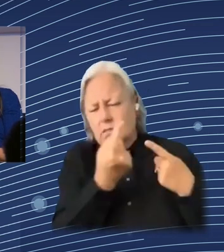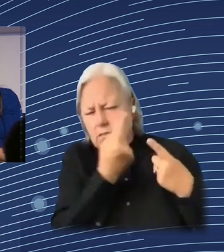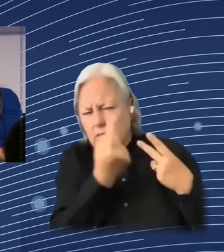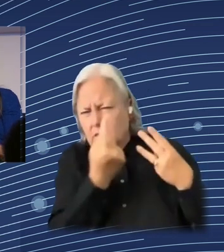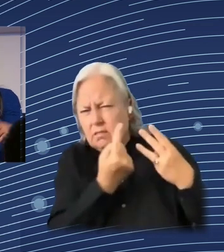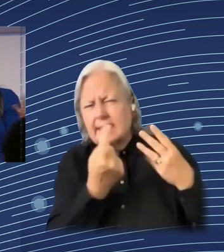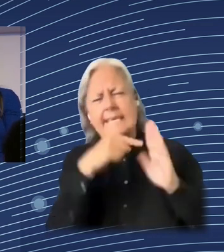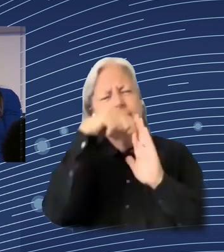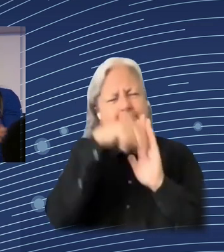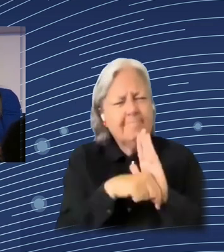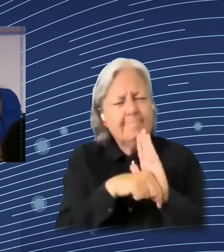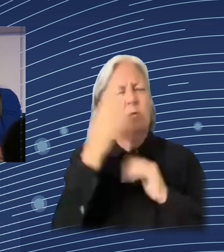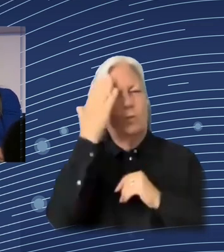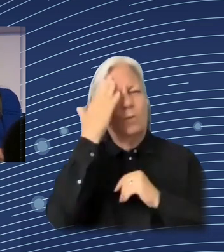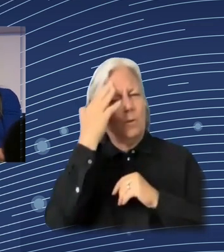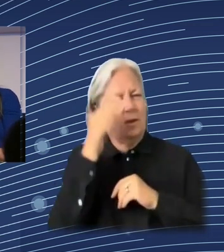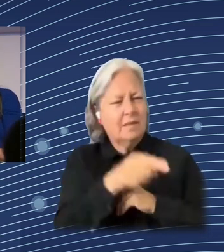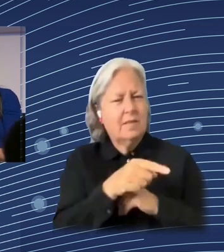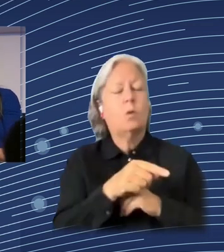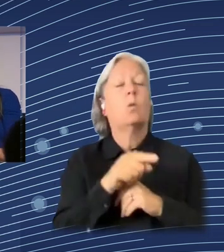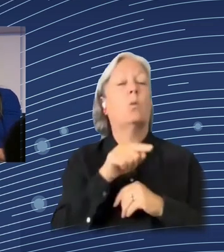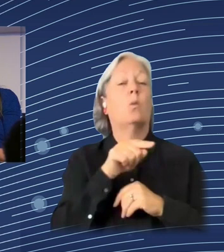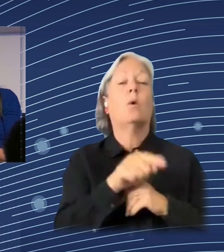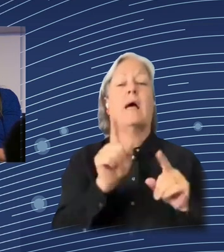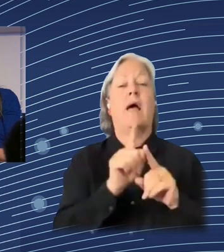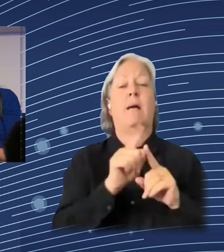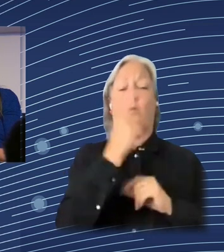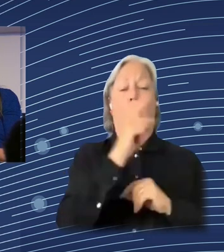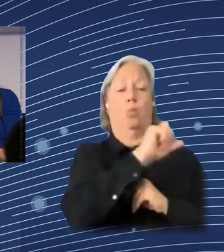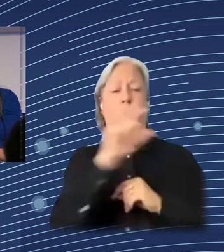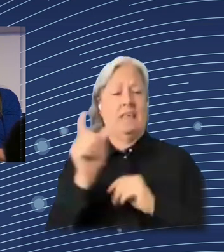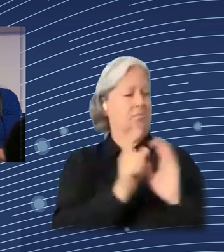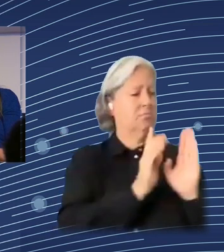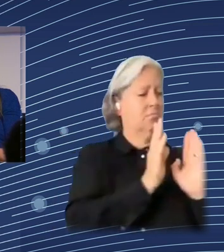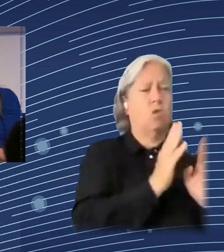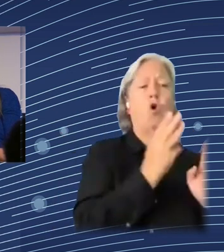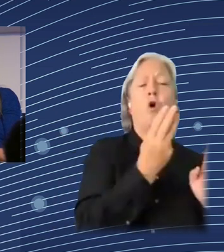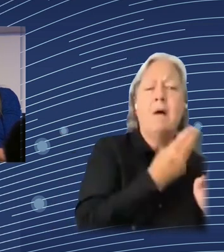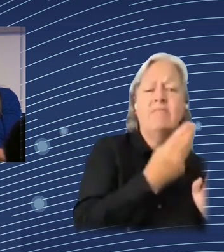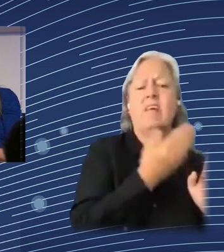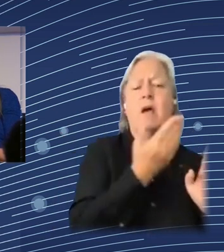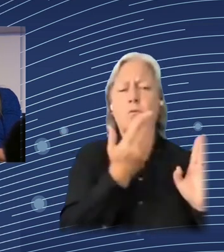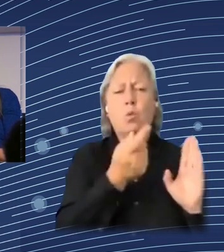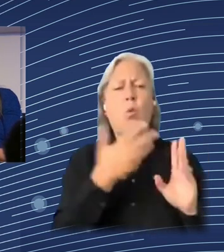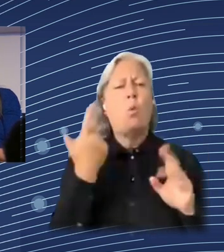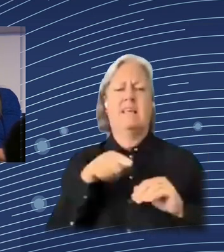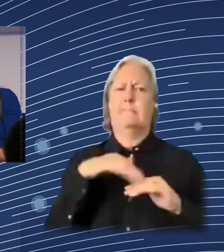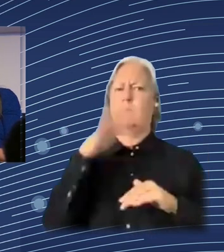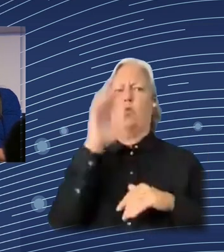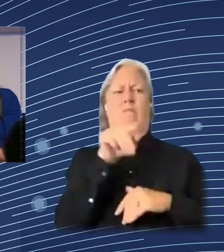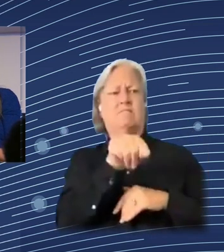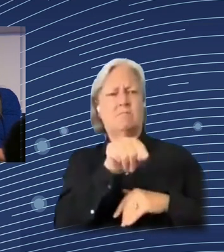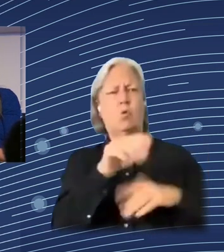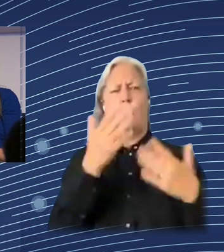which day of week was most common, or which